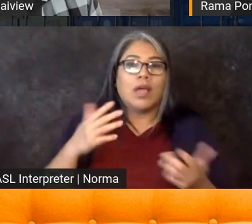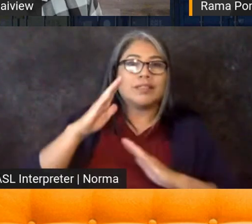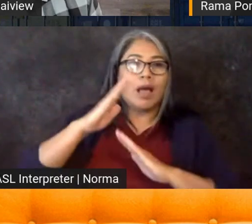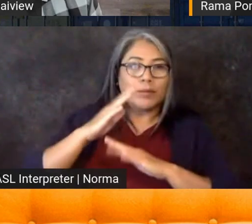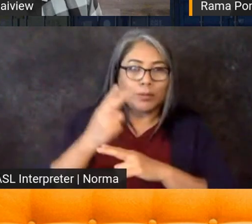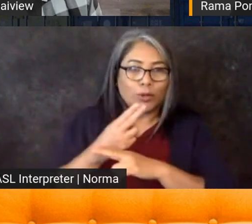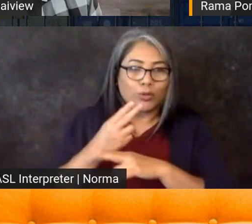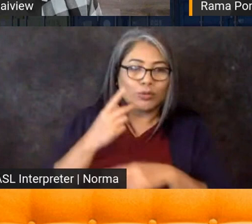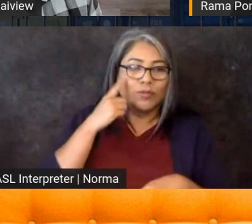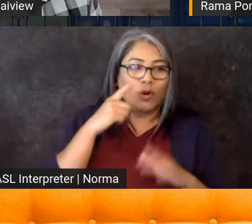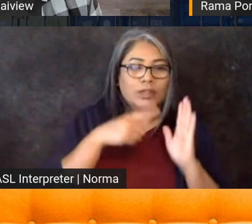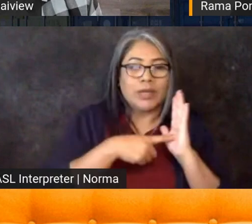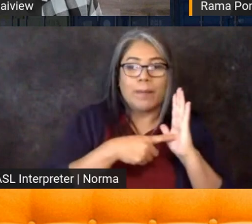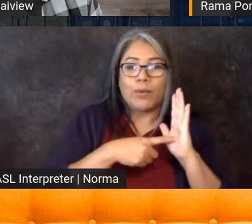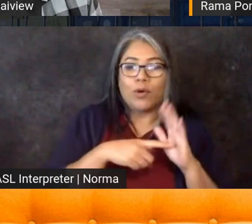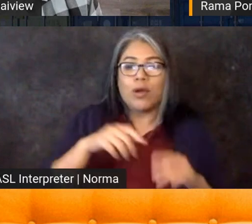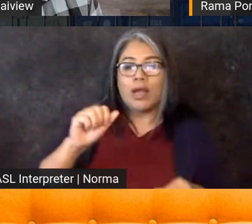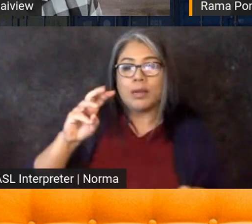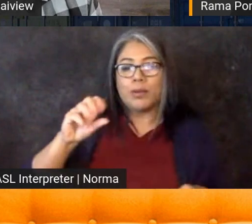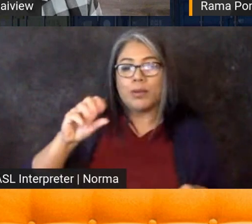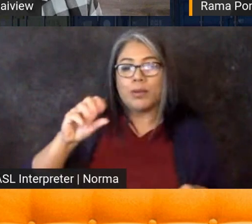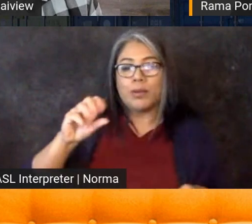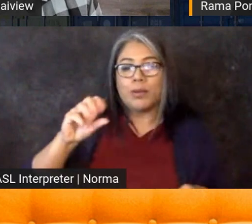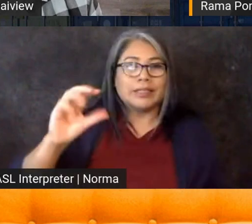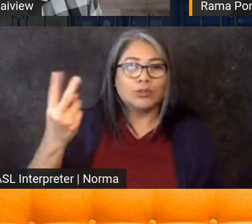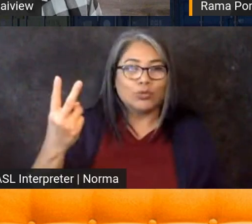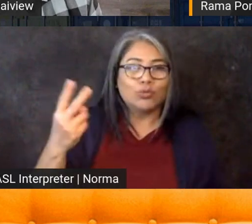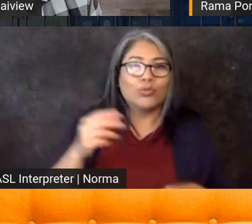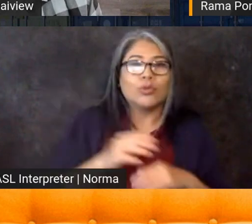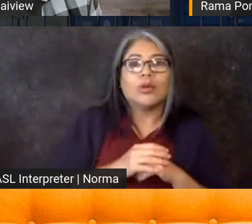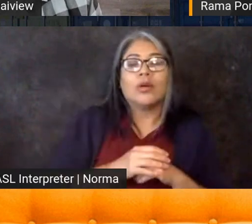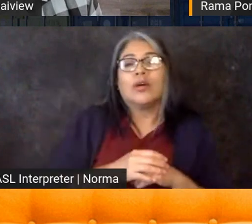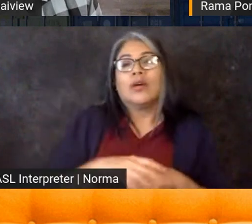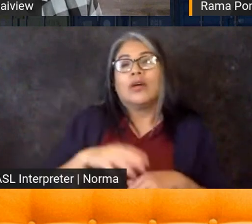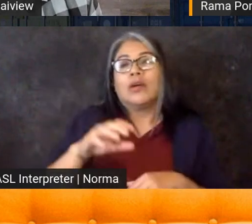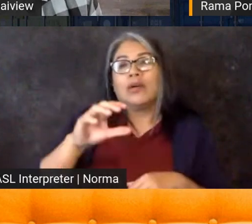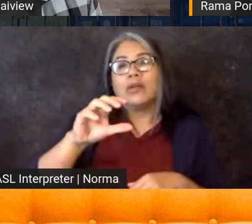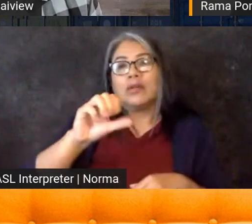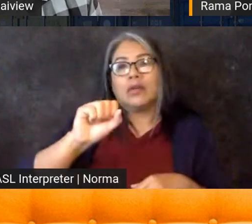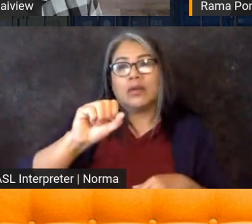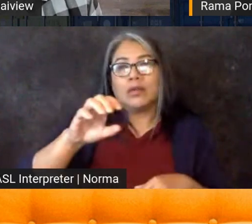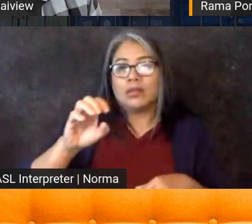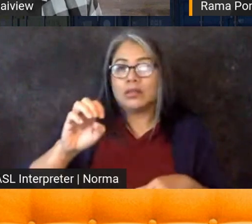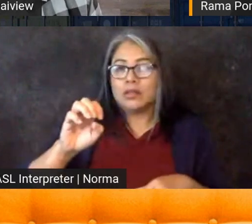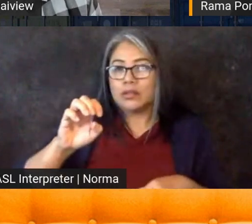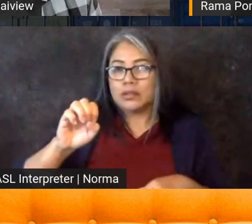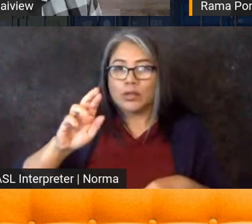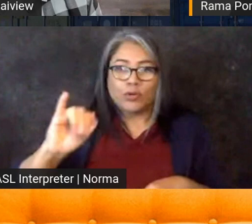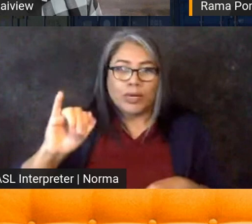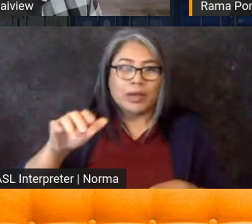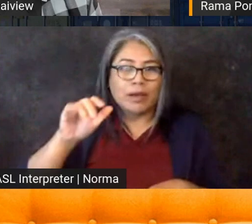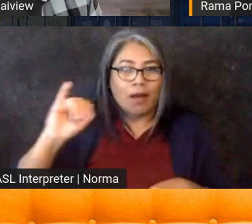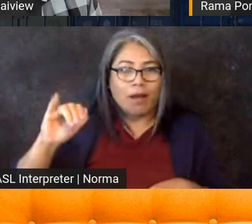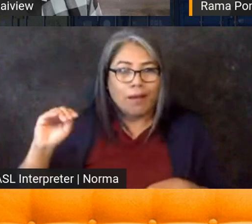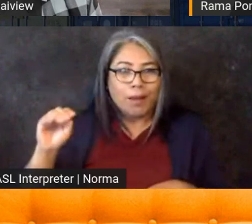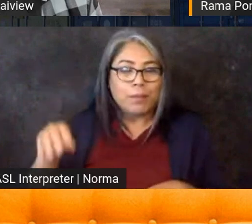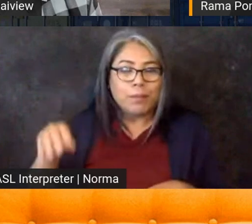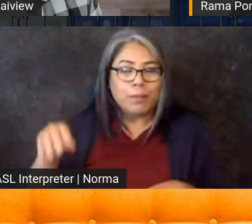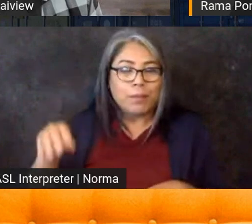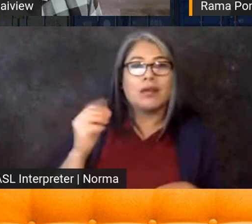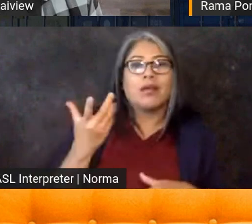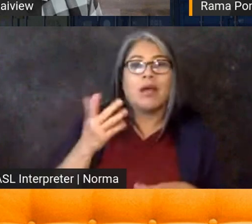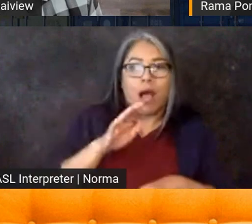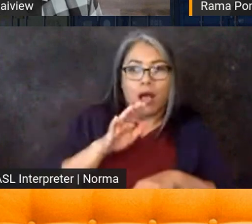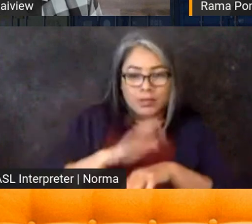IAM. You kind of get a local version on the device, so you kind of get a similar experience as in running in the